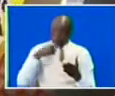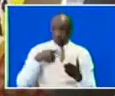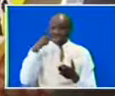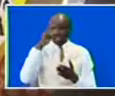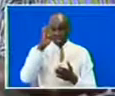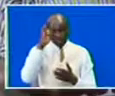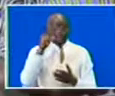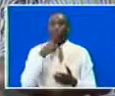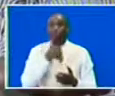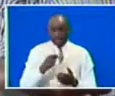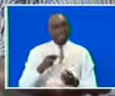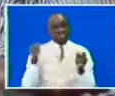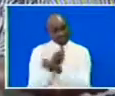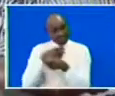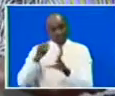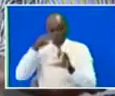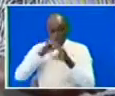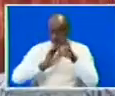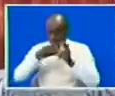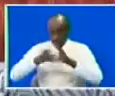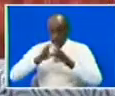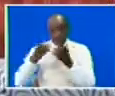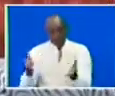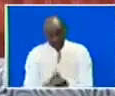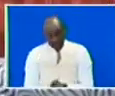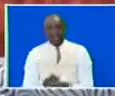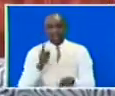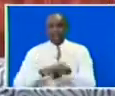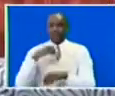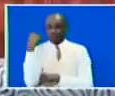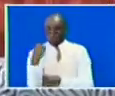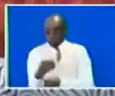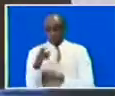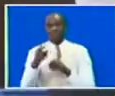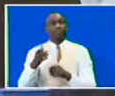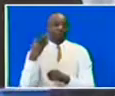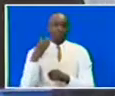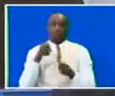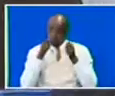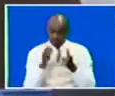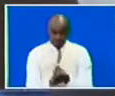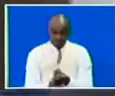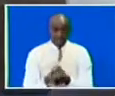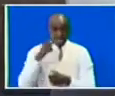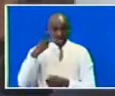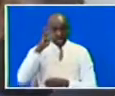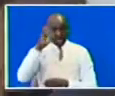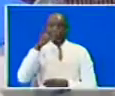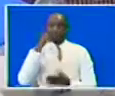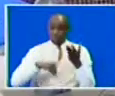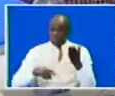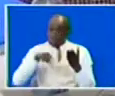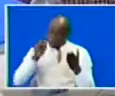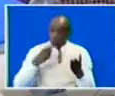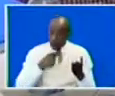roll out alternative packaging with effective date of the ban fast approaching. Now, KEBS is also facilitating trade to ensure that